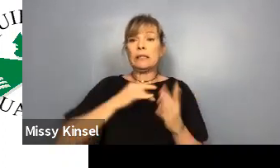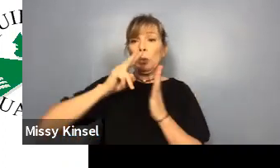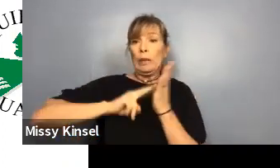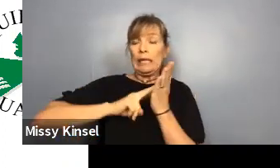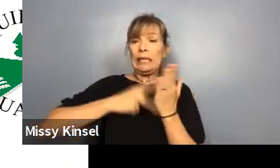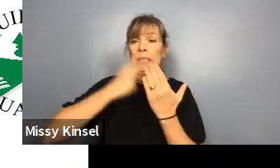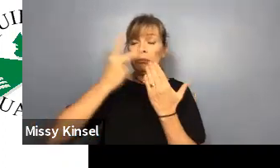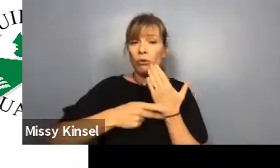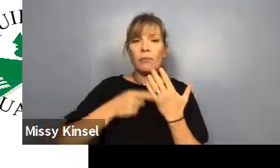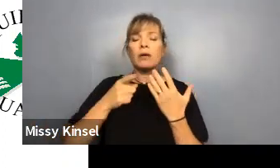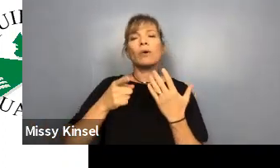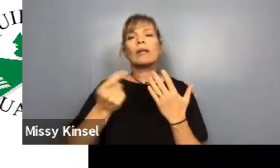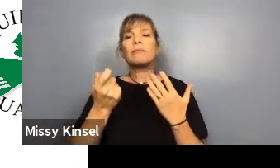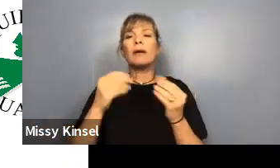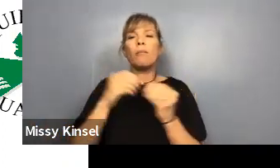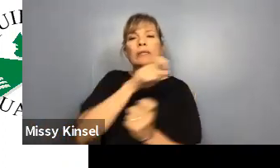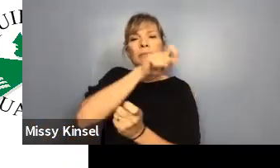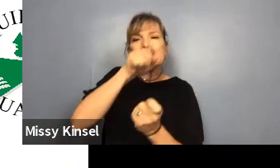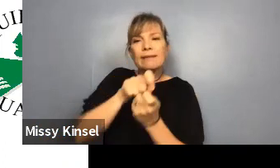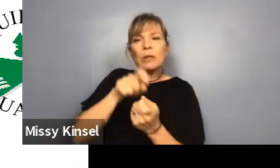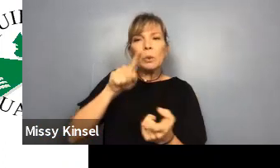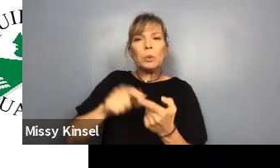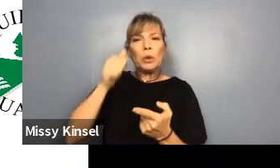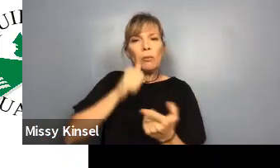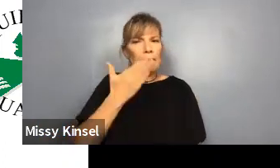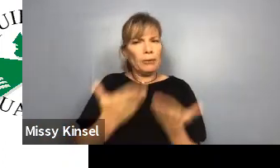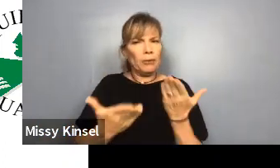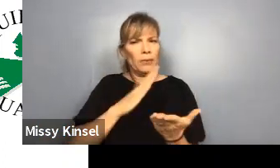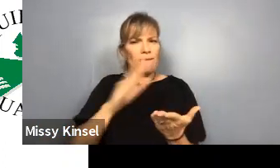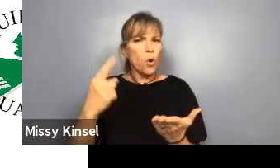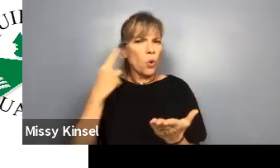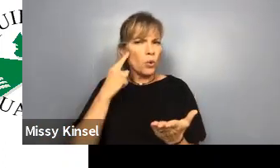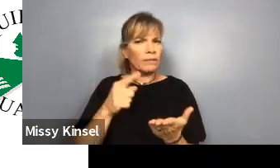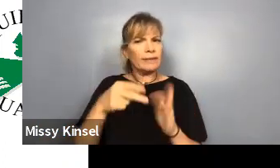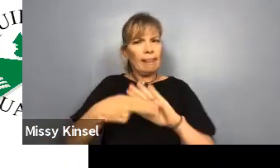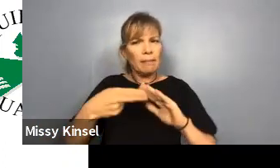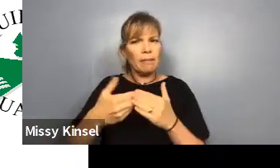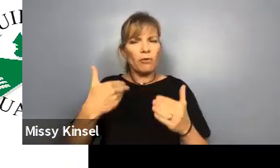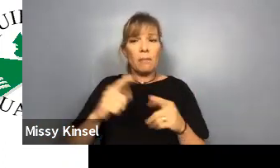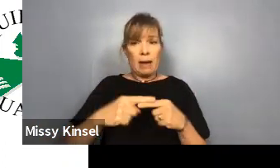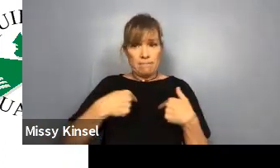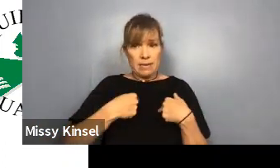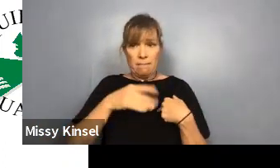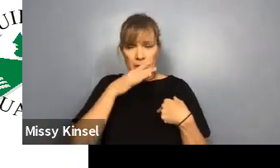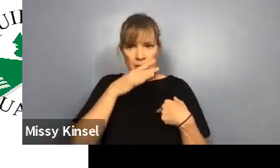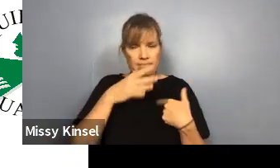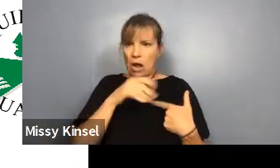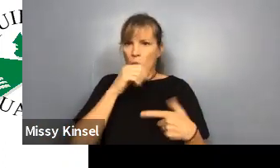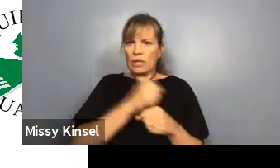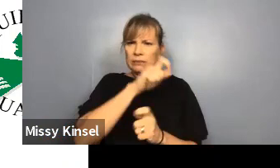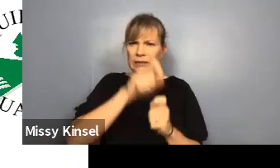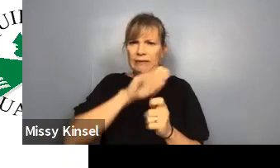program. So this is a little more specific. Some of you might not have heard of some of these things. So I, as the parent, I don't get an outline